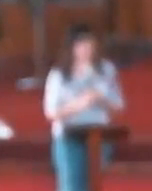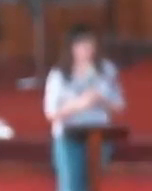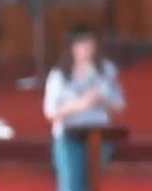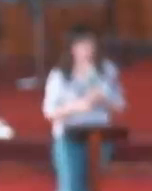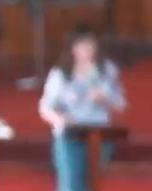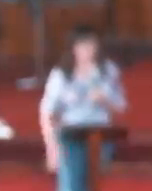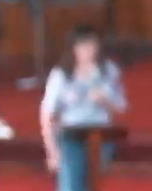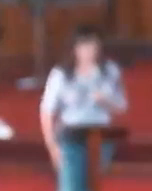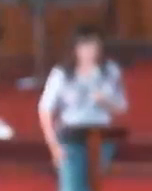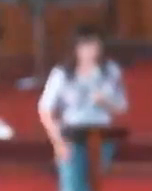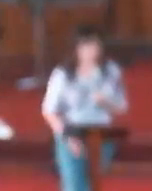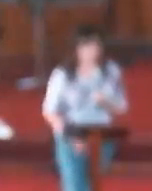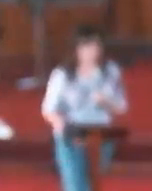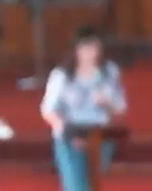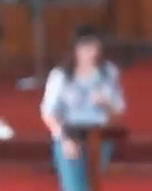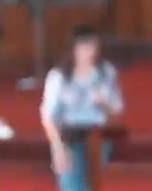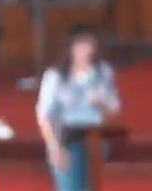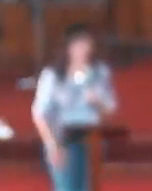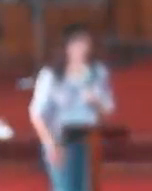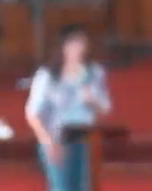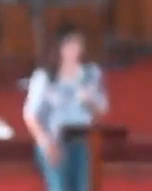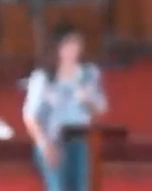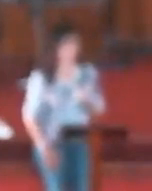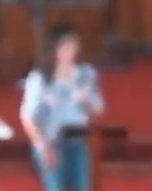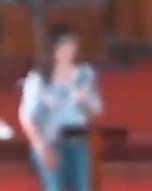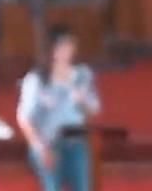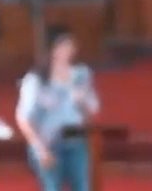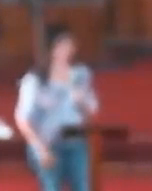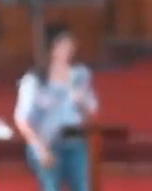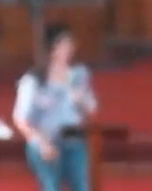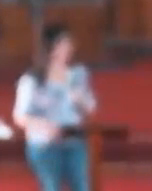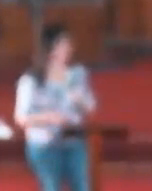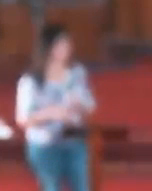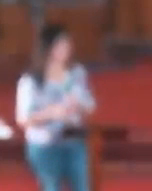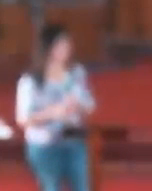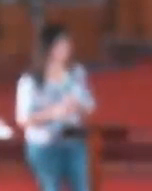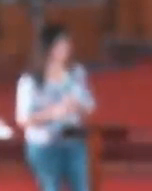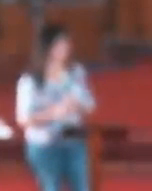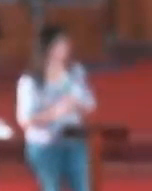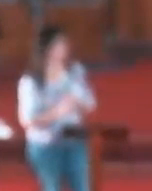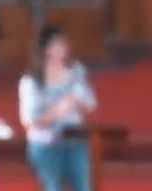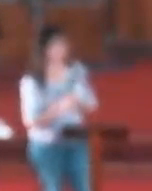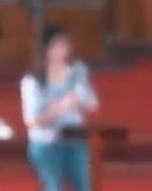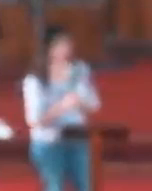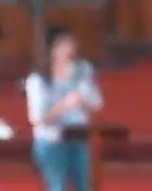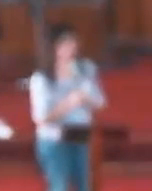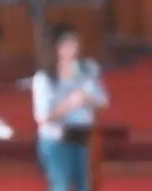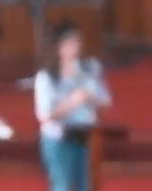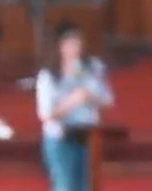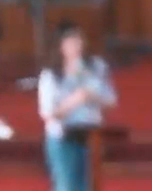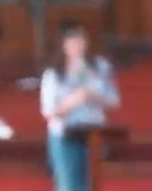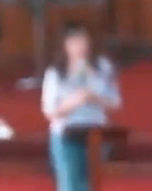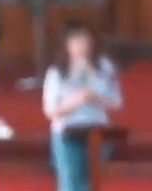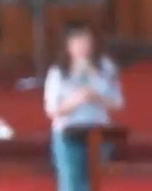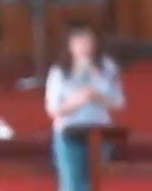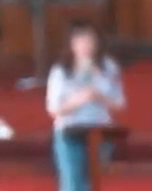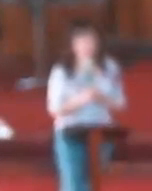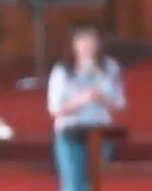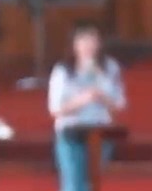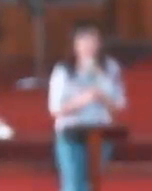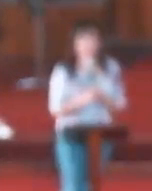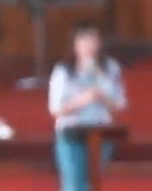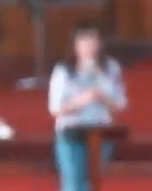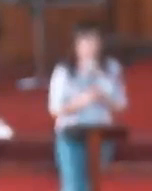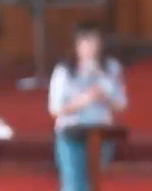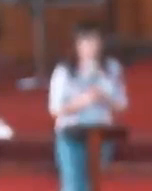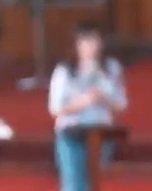Génesis 1, donde dice, Dios creó el mundo con su palabra. Yeah, and also we go through Genesis 1, where it